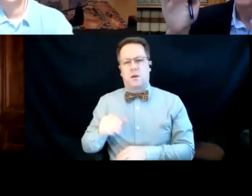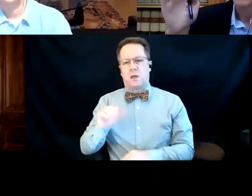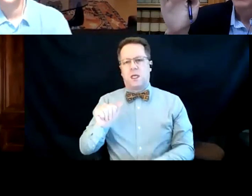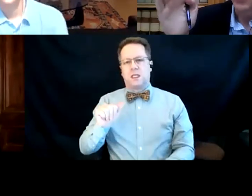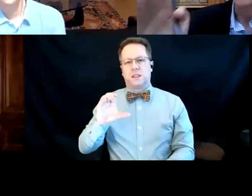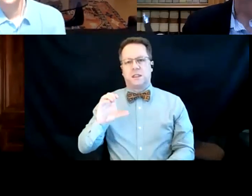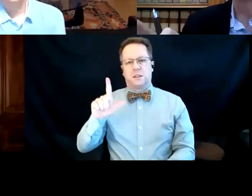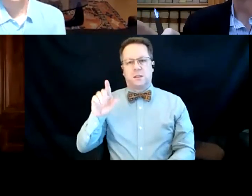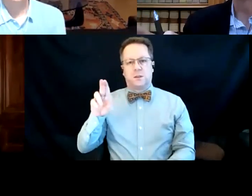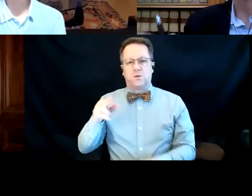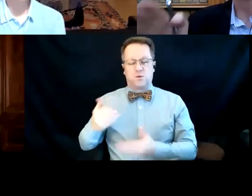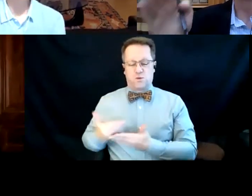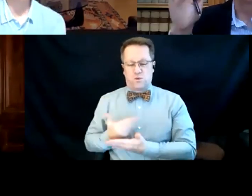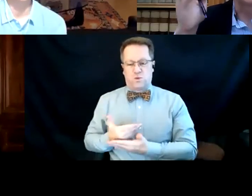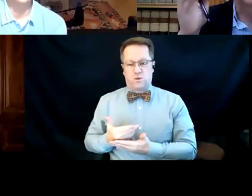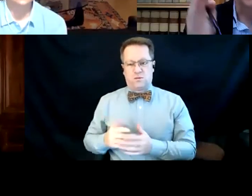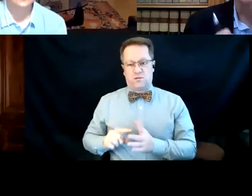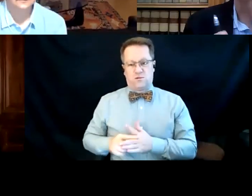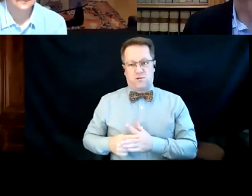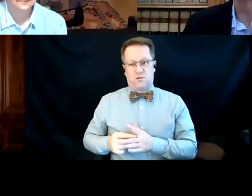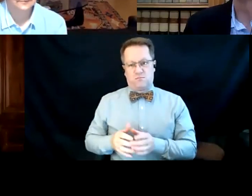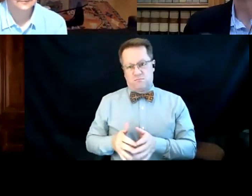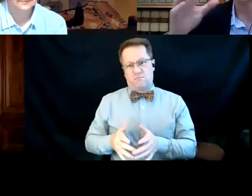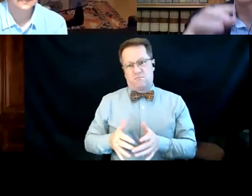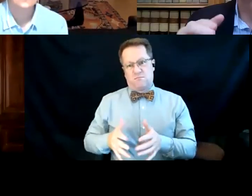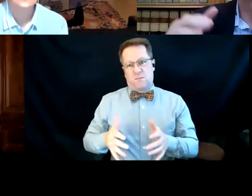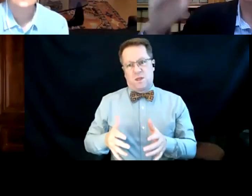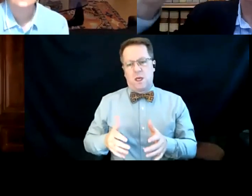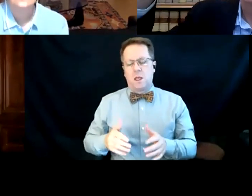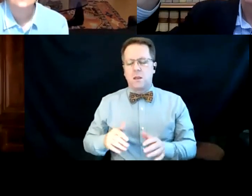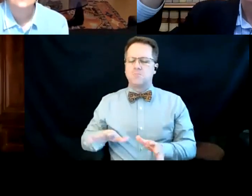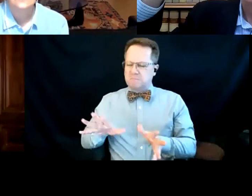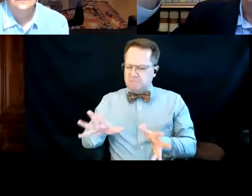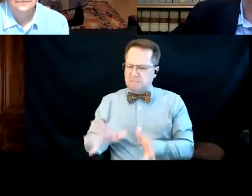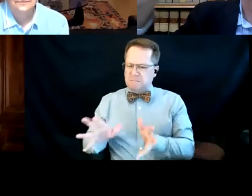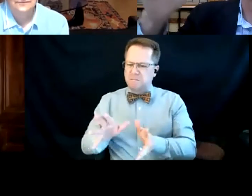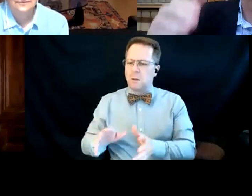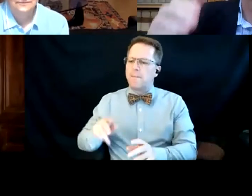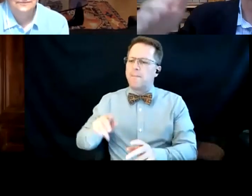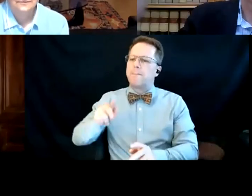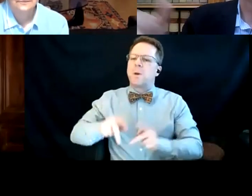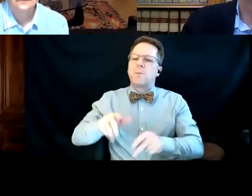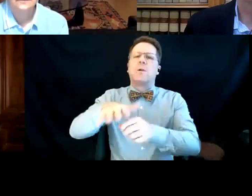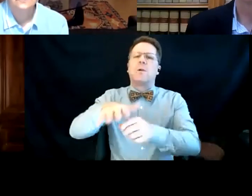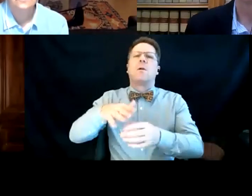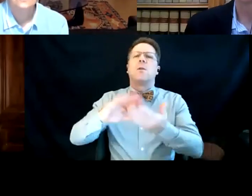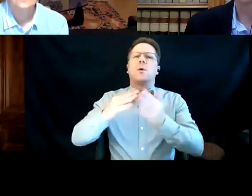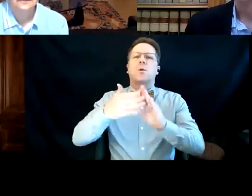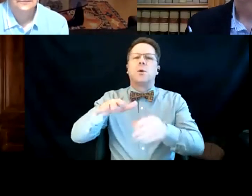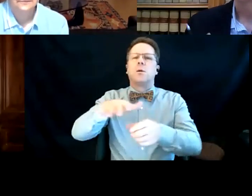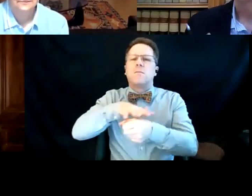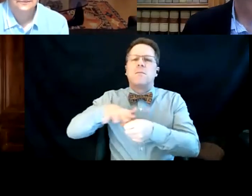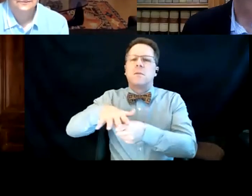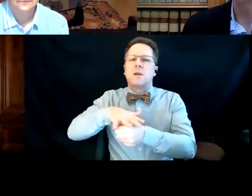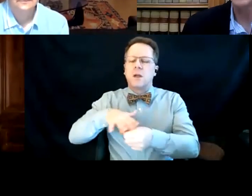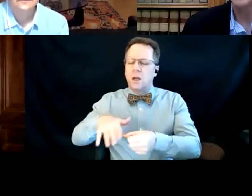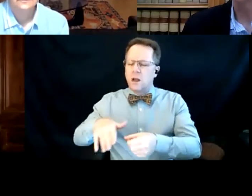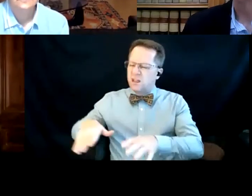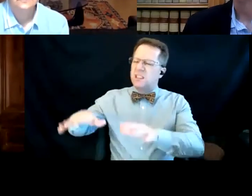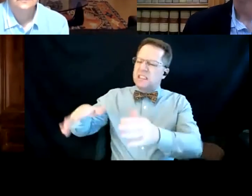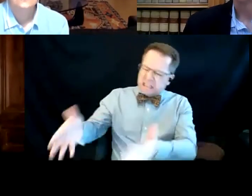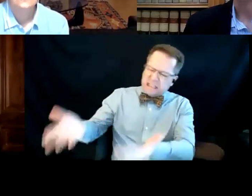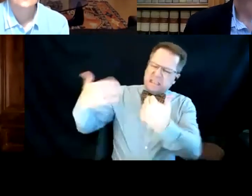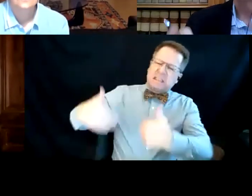to allow ordinary folks in their local communities come together to stand up and defend civil liberties. And if we do